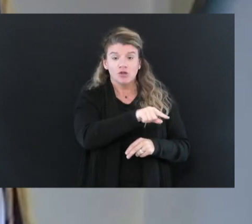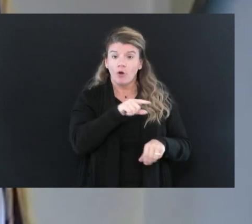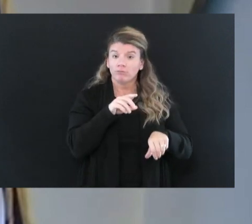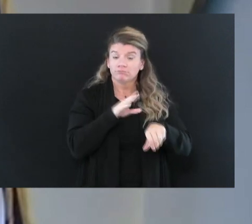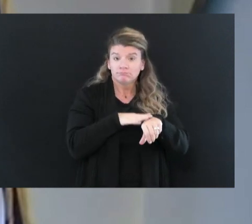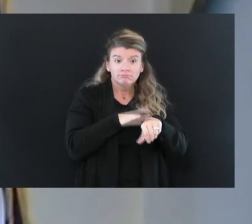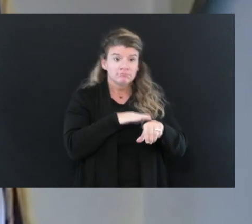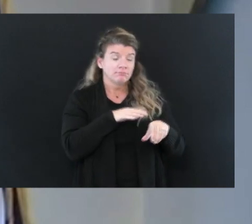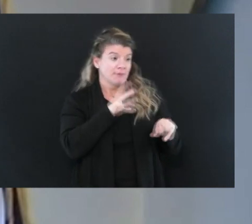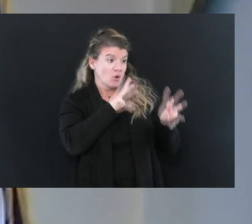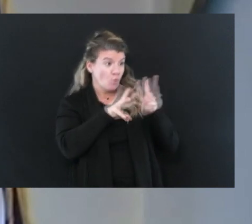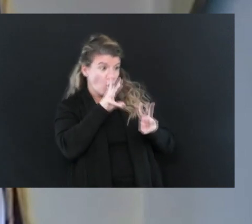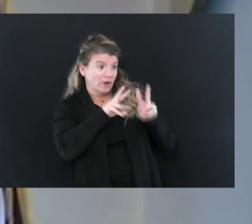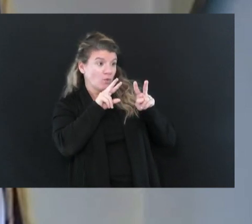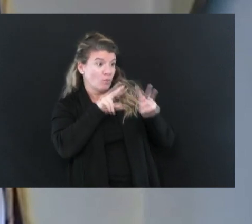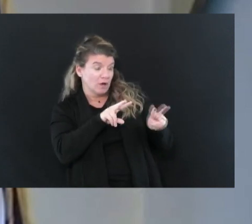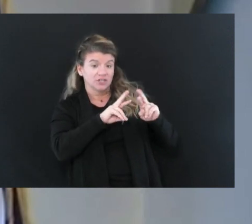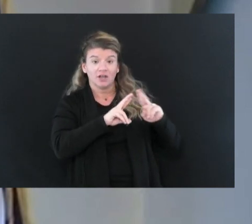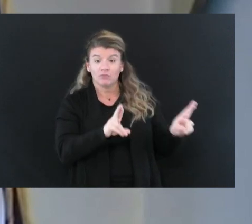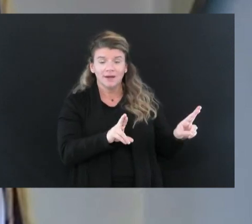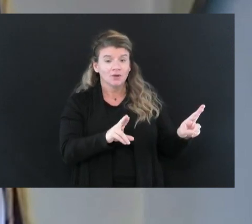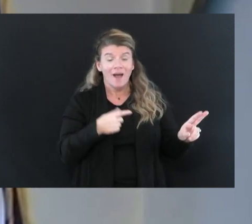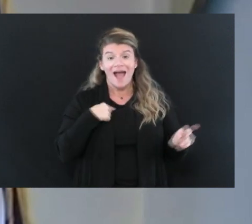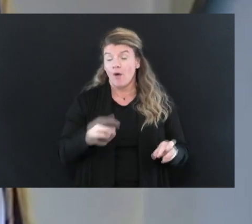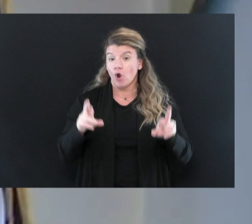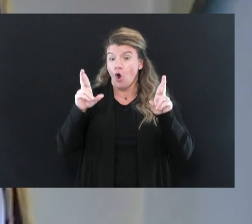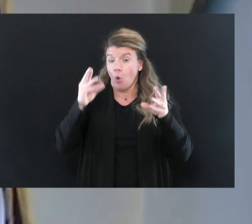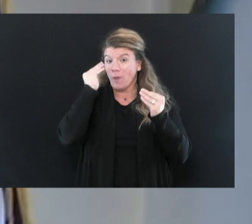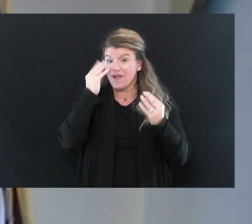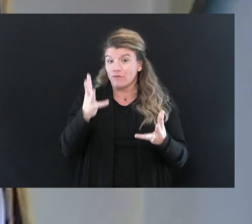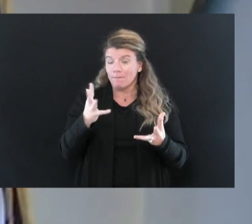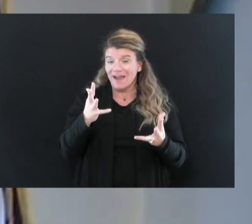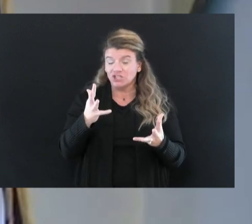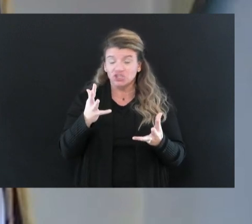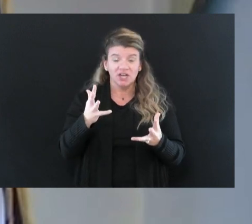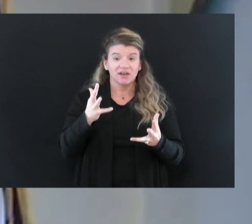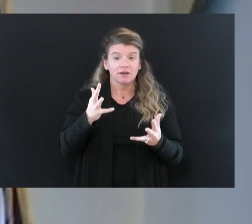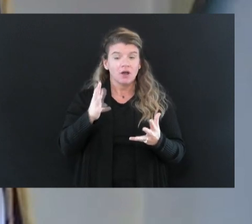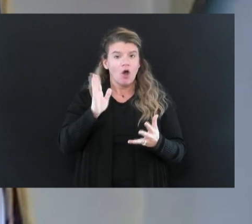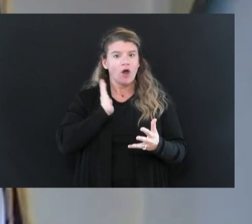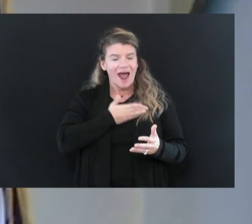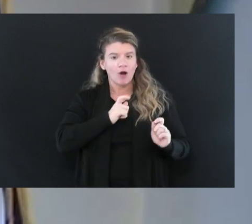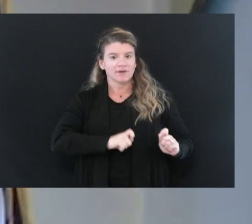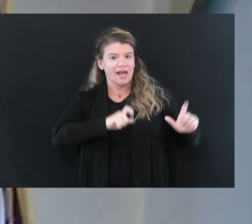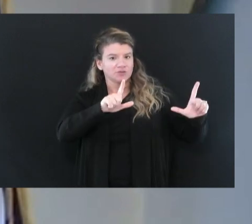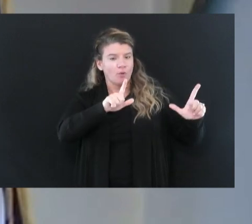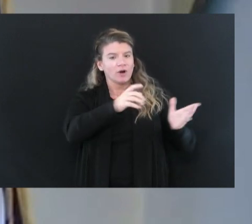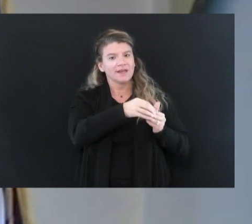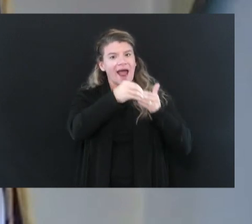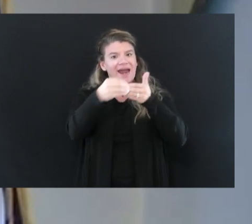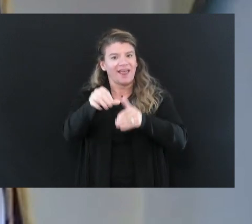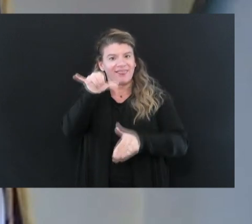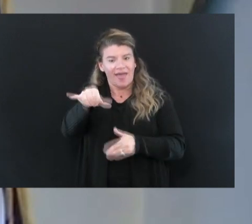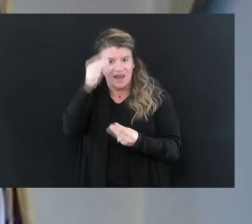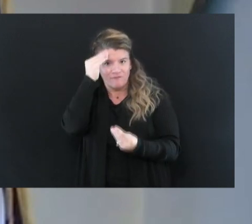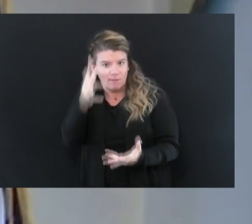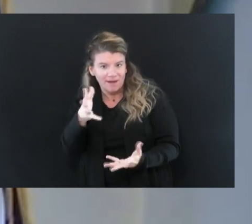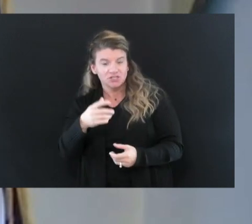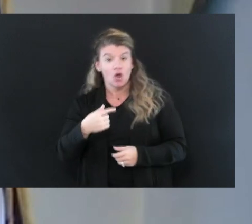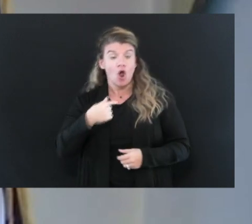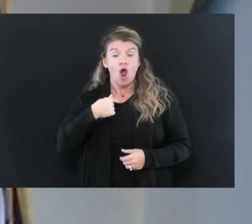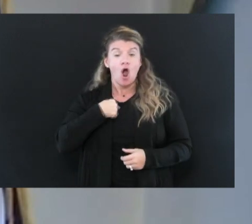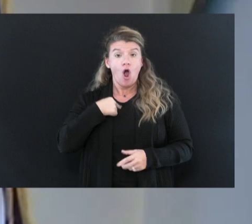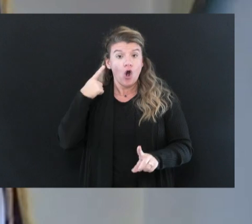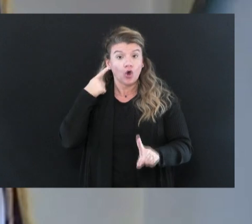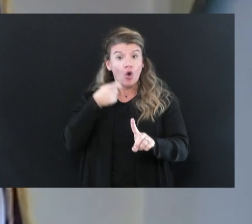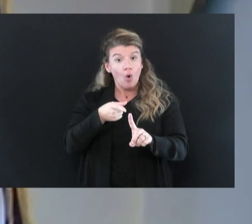cautious. I would hope that the information on the dashboard has helped guide them in that direction. So we try to be transparent